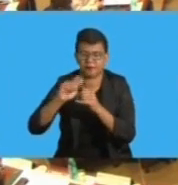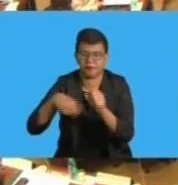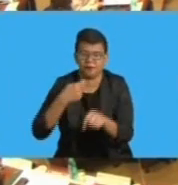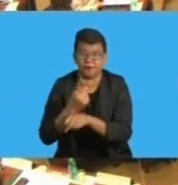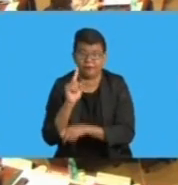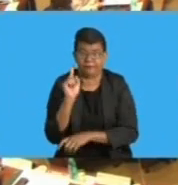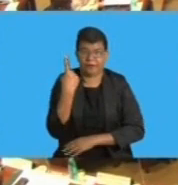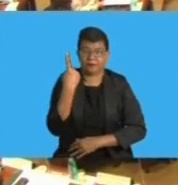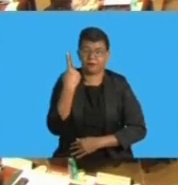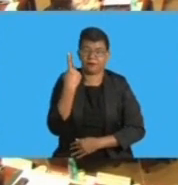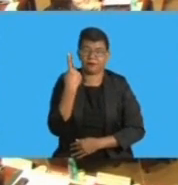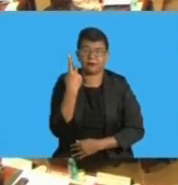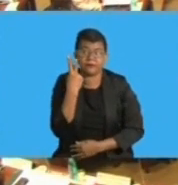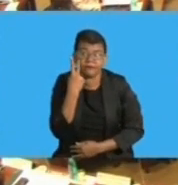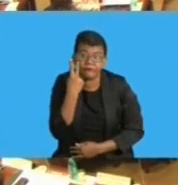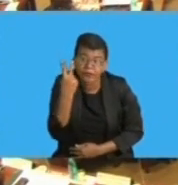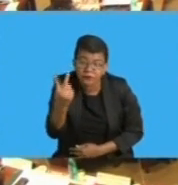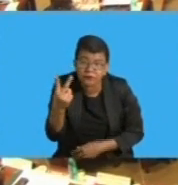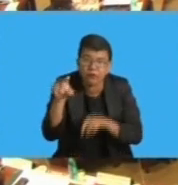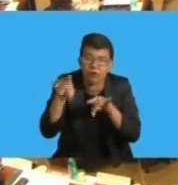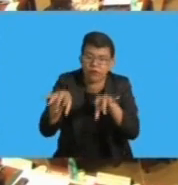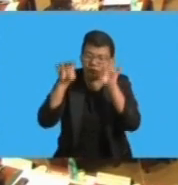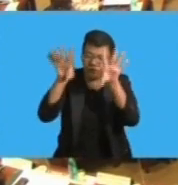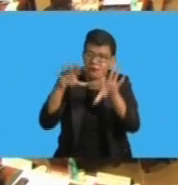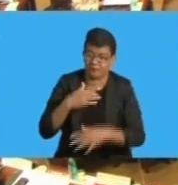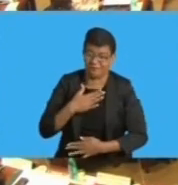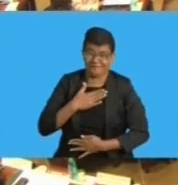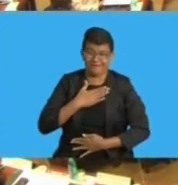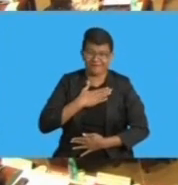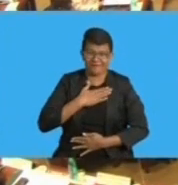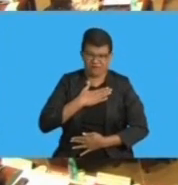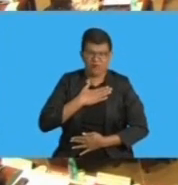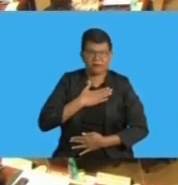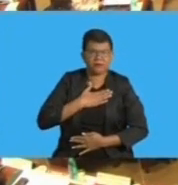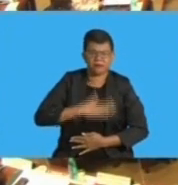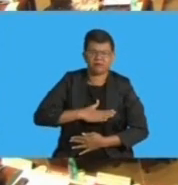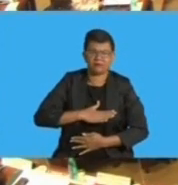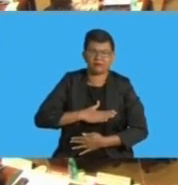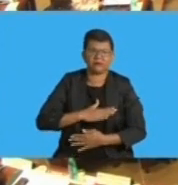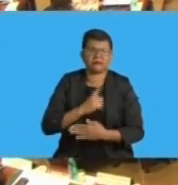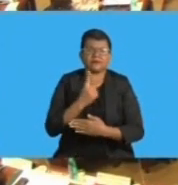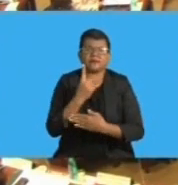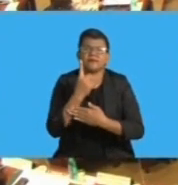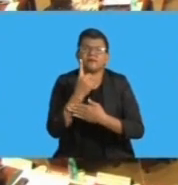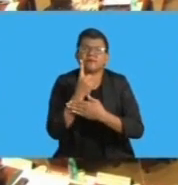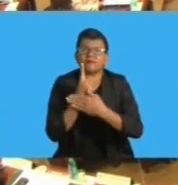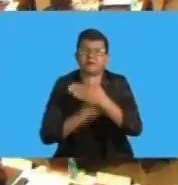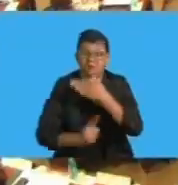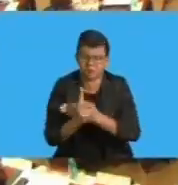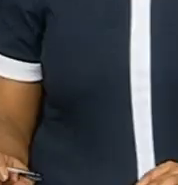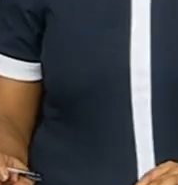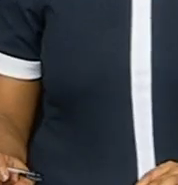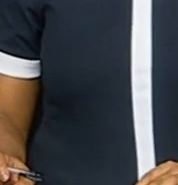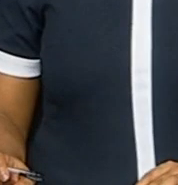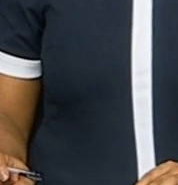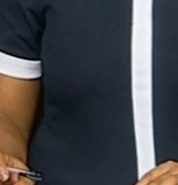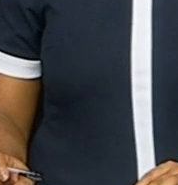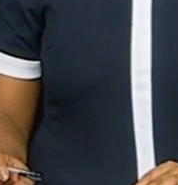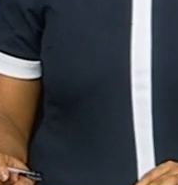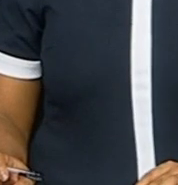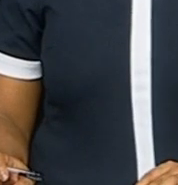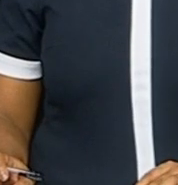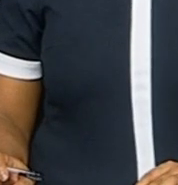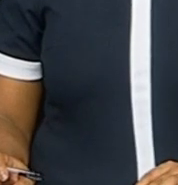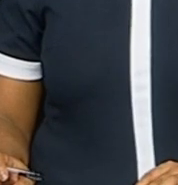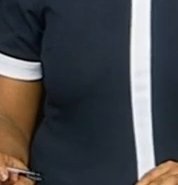Australia, and I want it to take place in an atmosphere of friendly engagement. The Prime